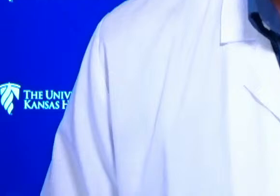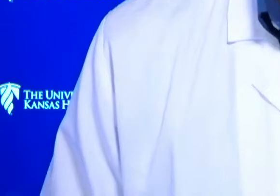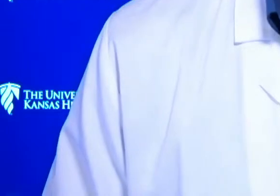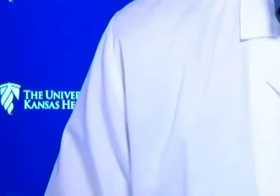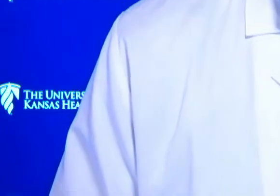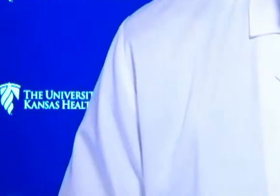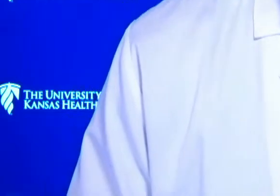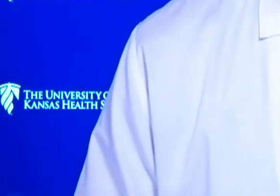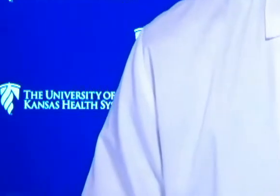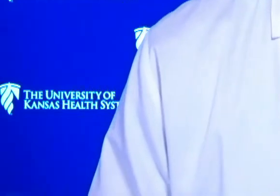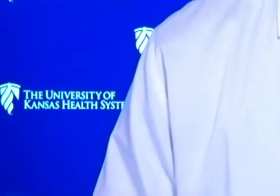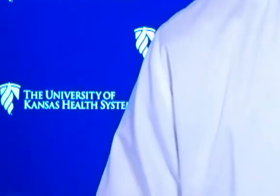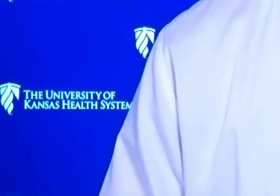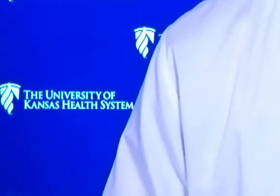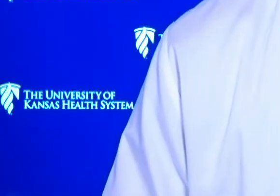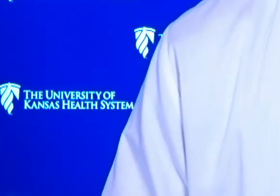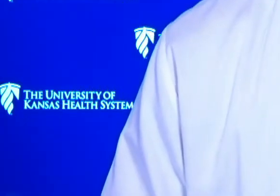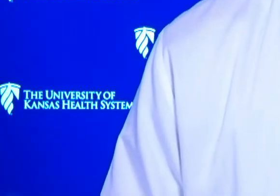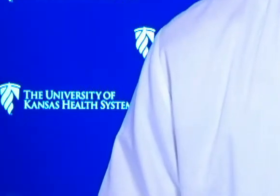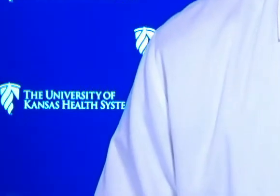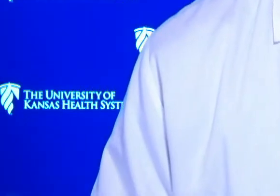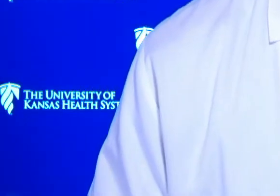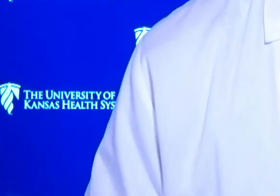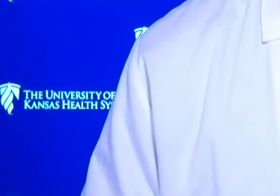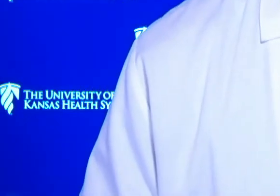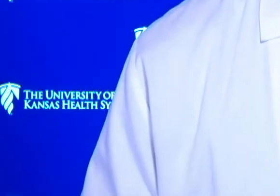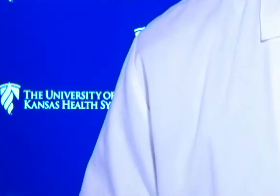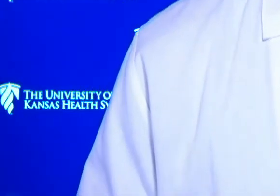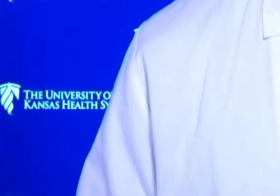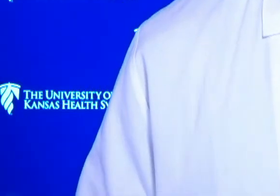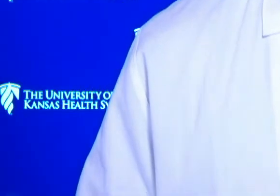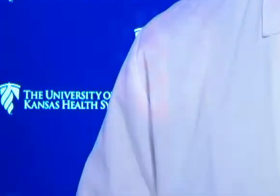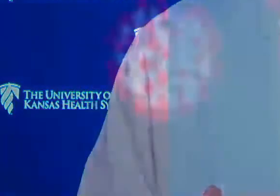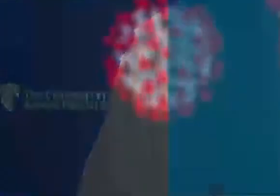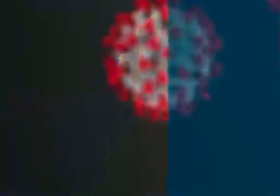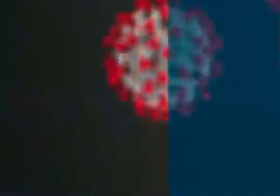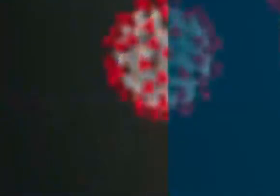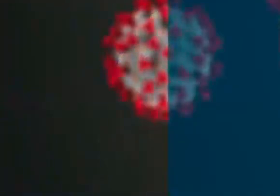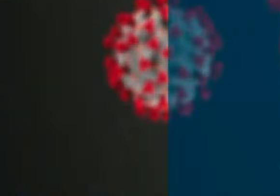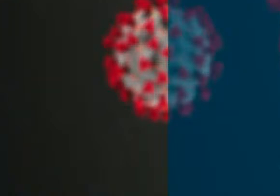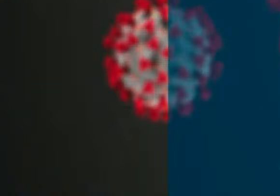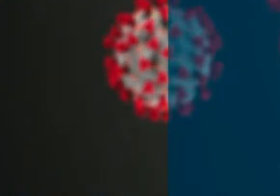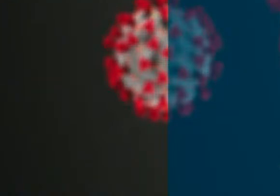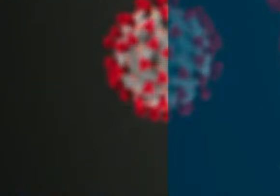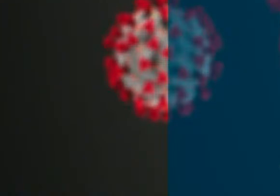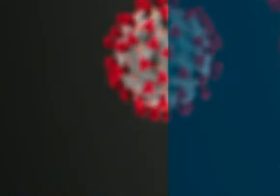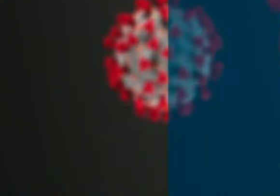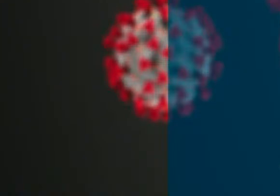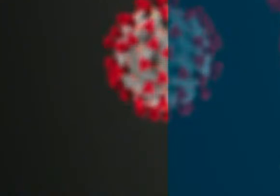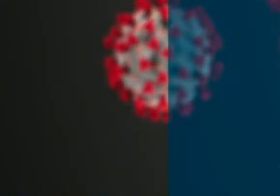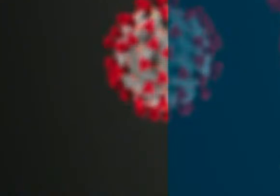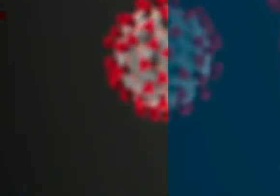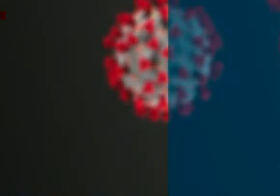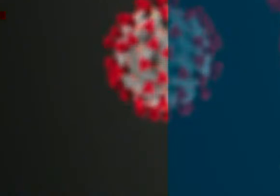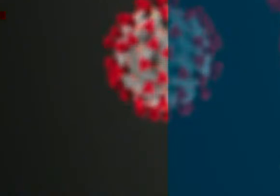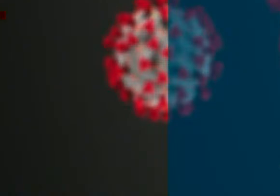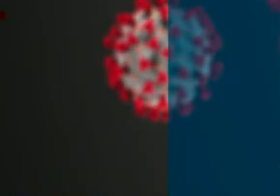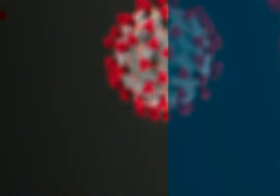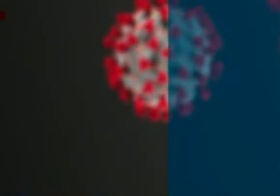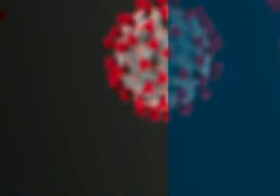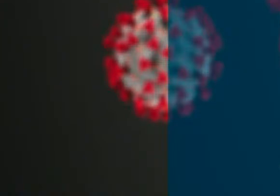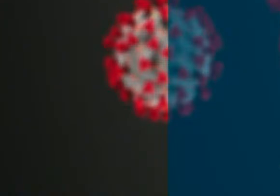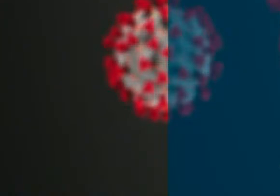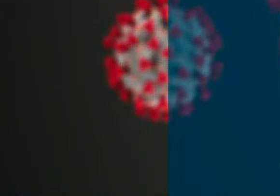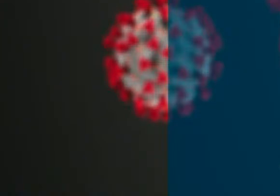when we didn't have a show. Today we have 21 active infections. Again, for the last, couple weeks now, we've been staying in those